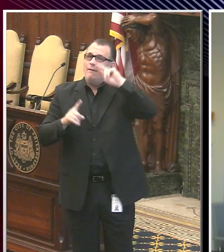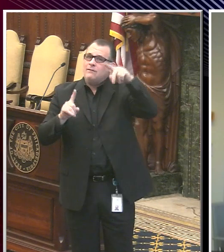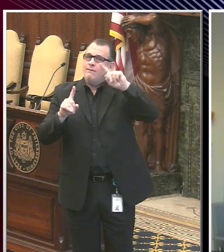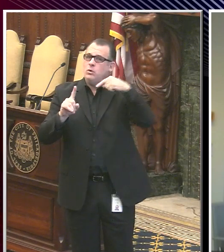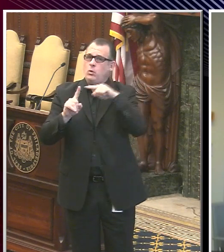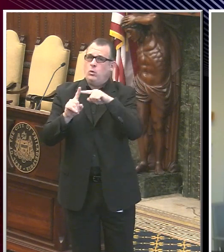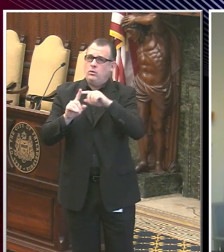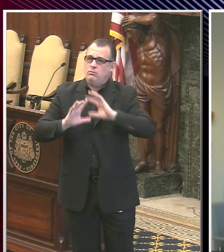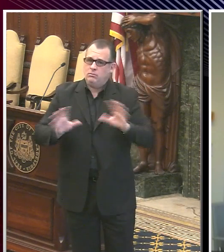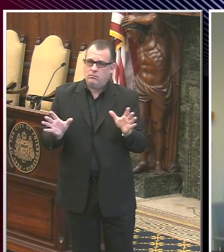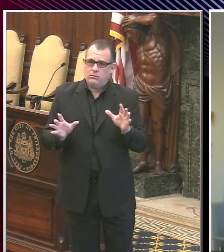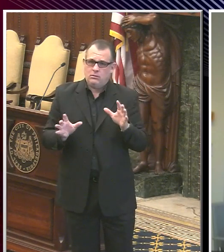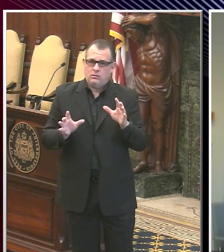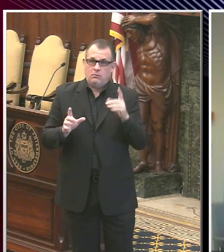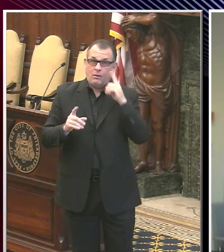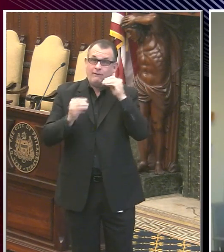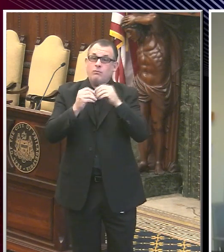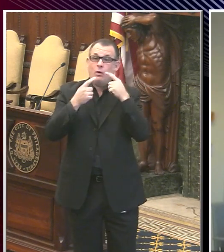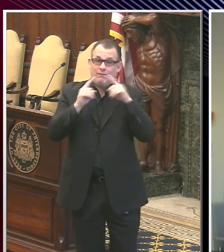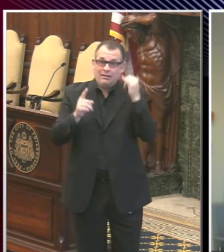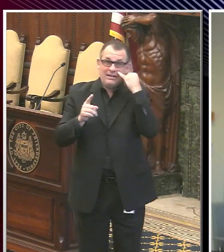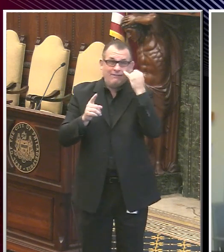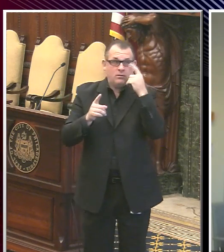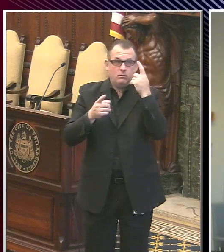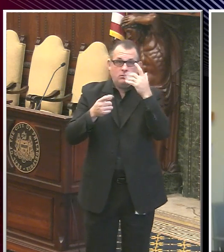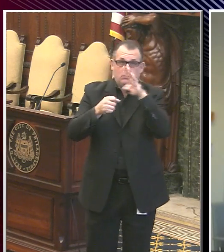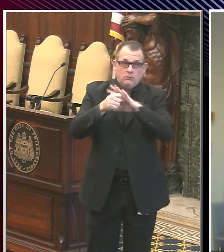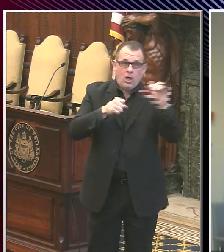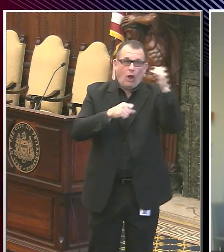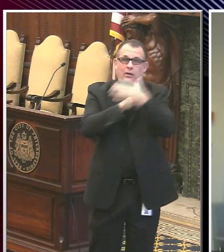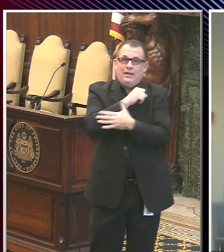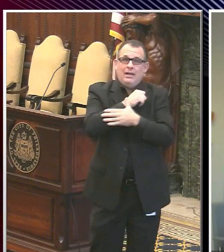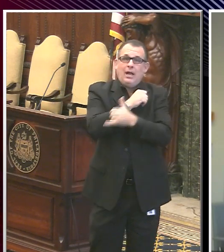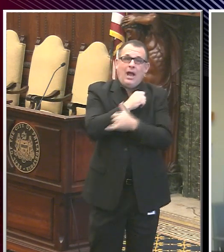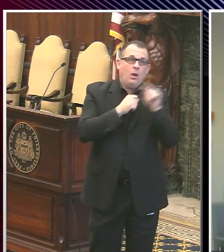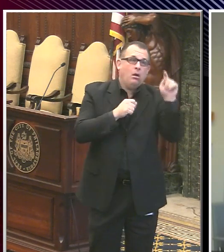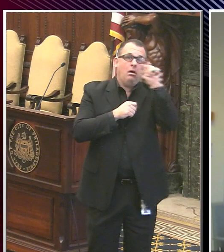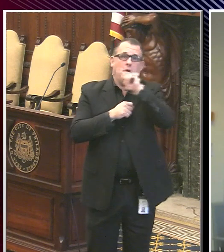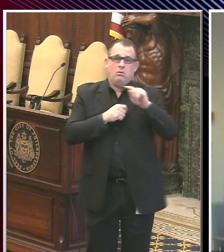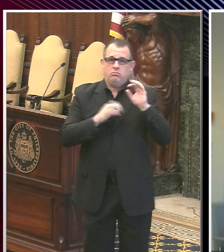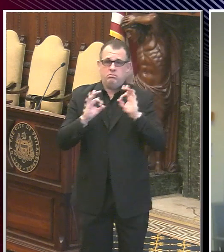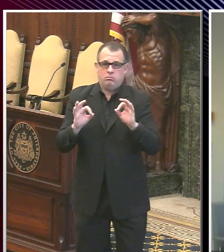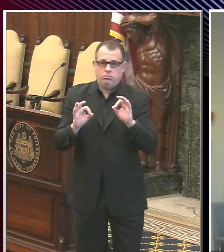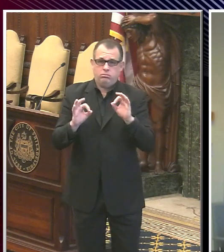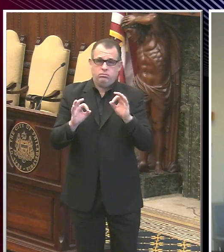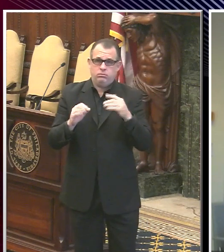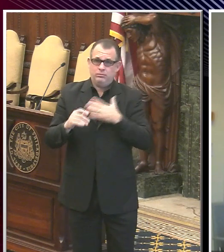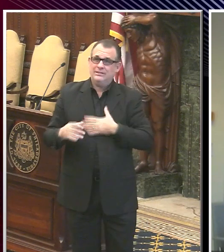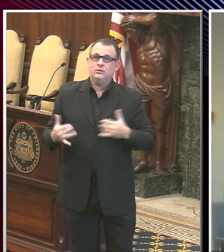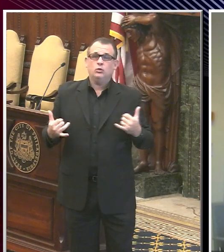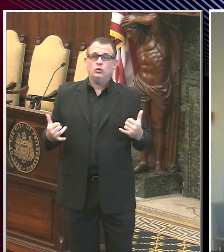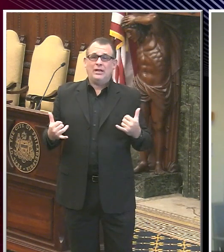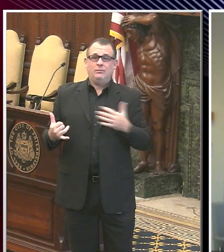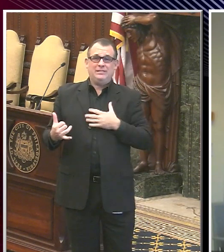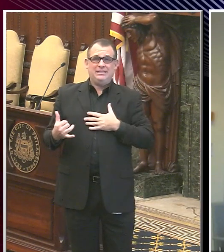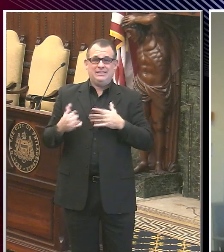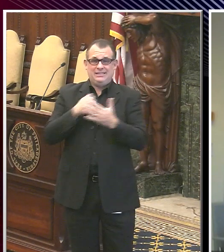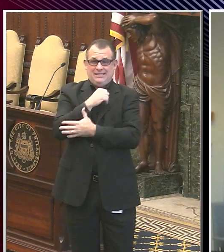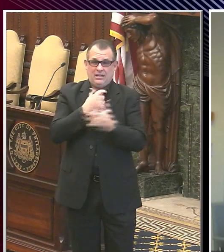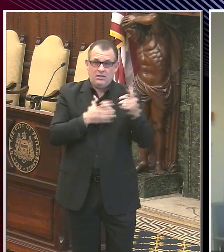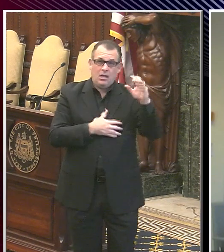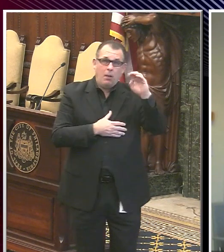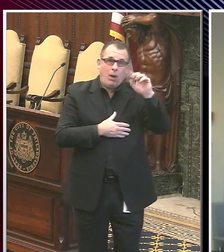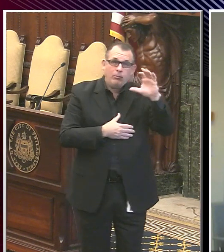would be much more effective if they applied in the entire Philadelphia metropolitan area. So I'm asking today neighboring counties in Philadelphia,